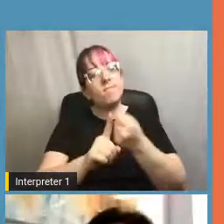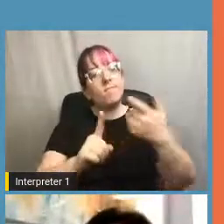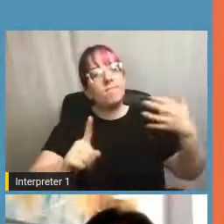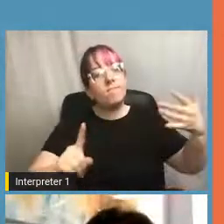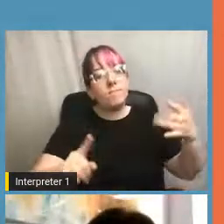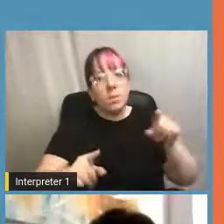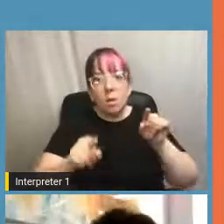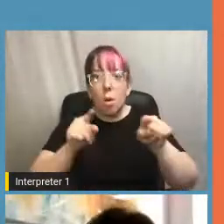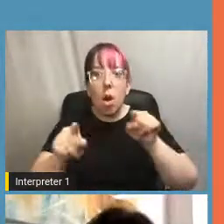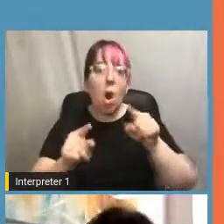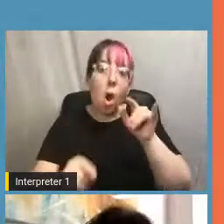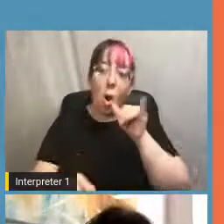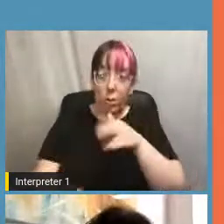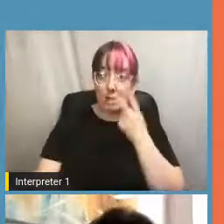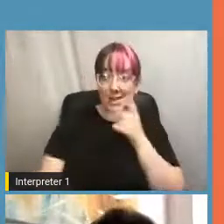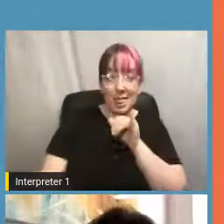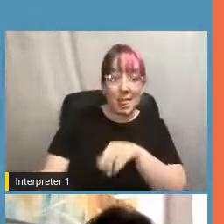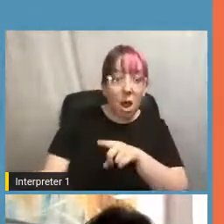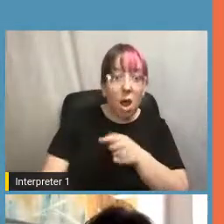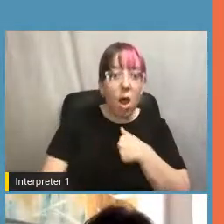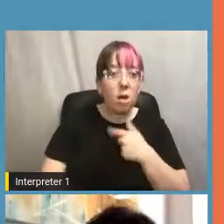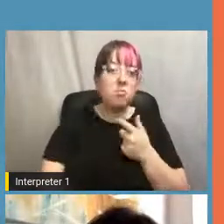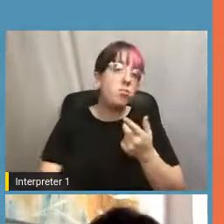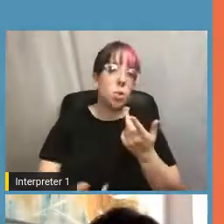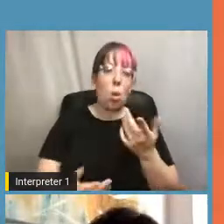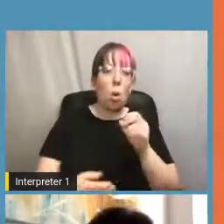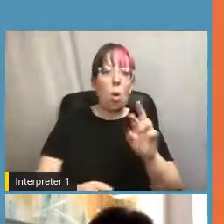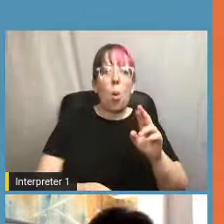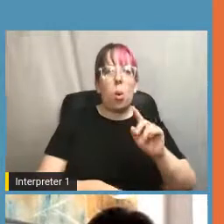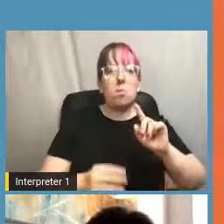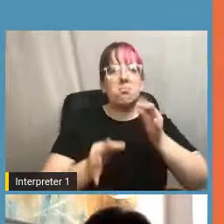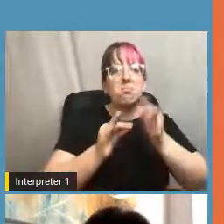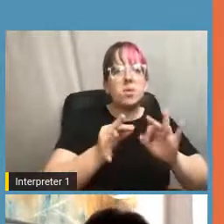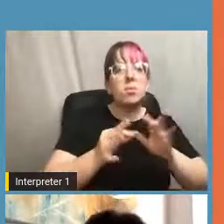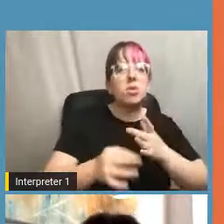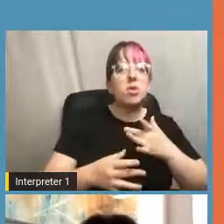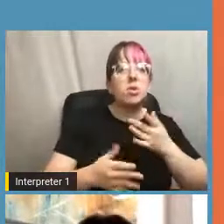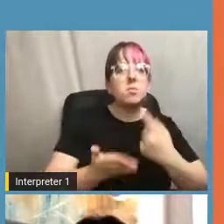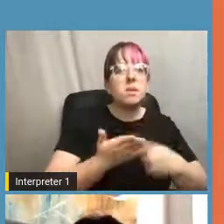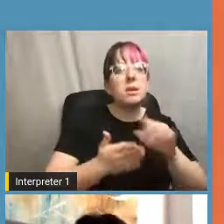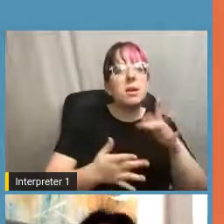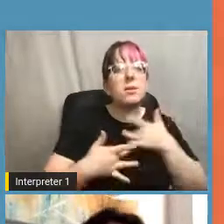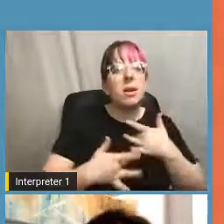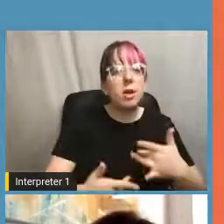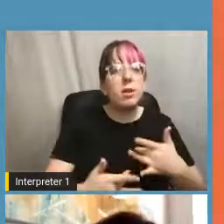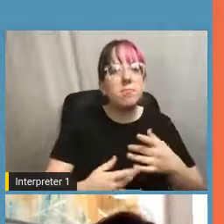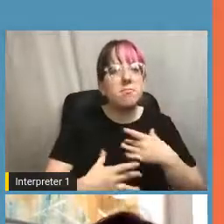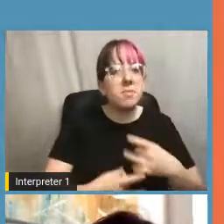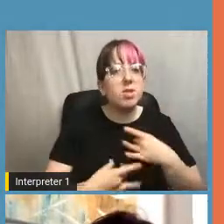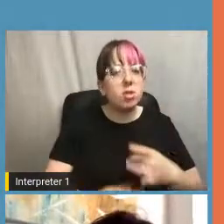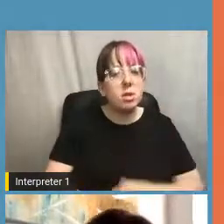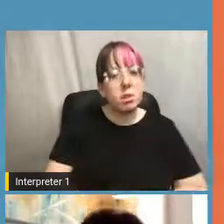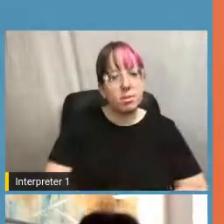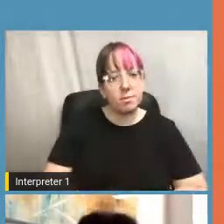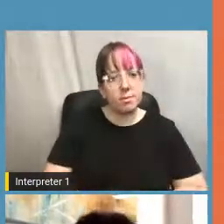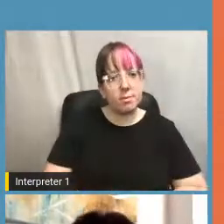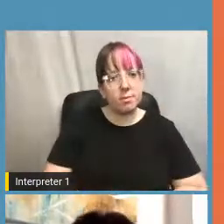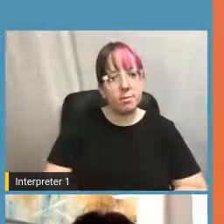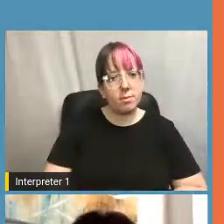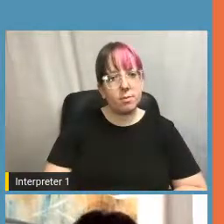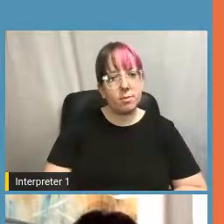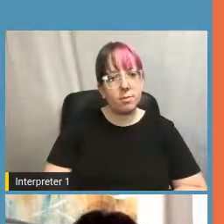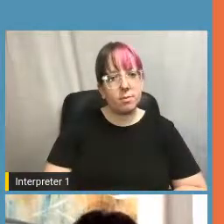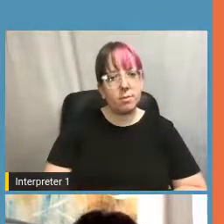curator can simply talk about their interest in creating this space or exhibition. And then figure out